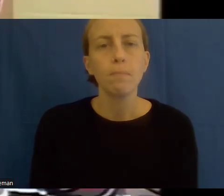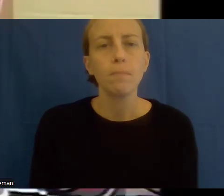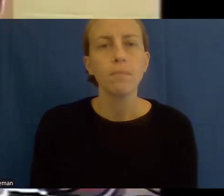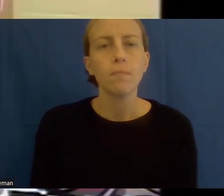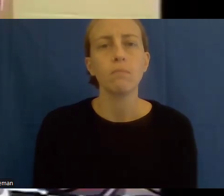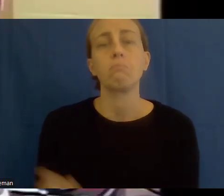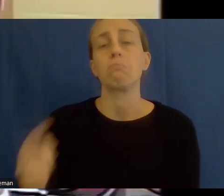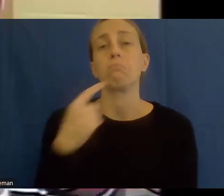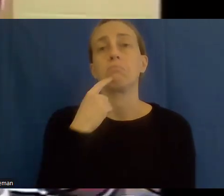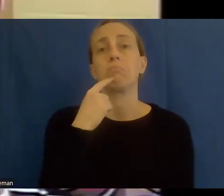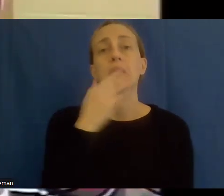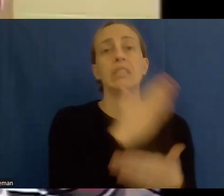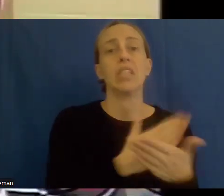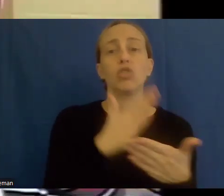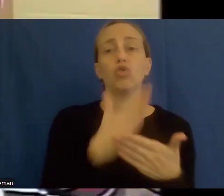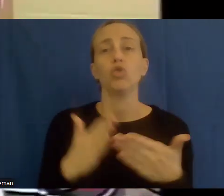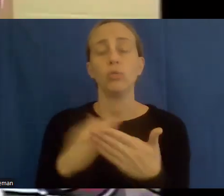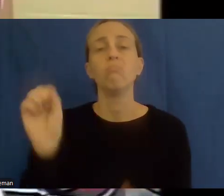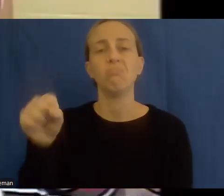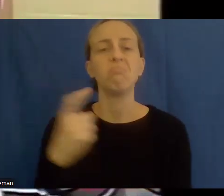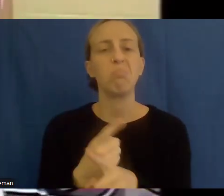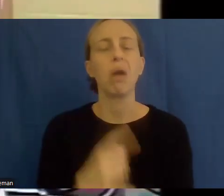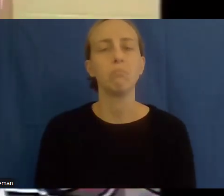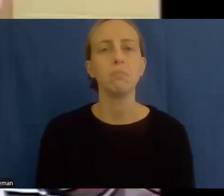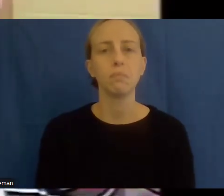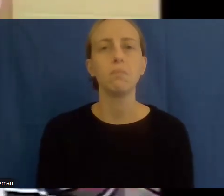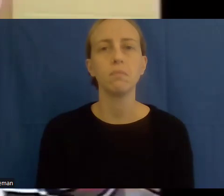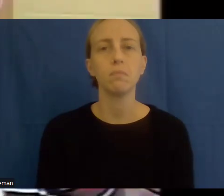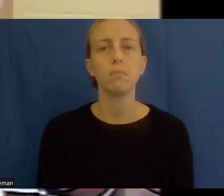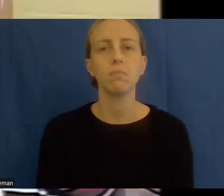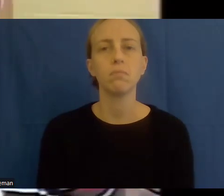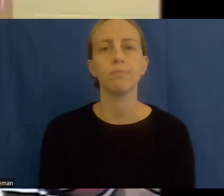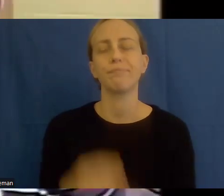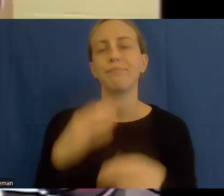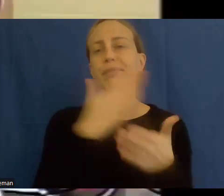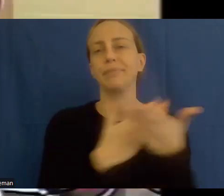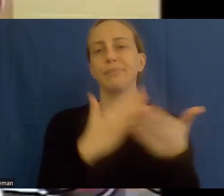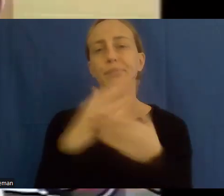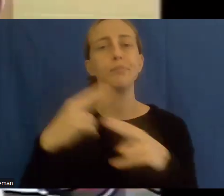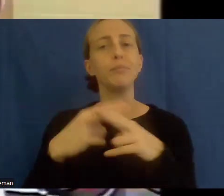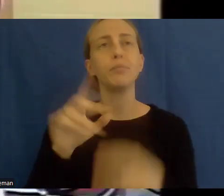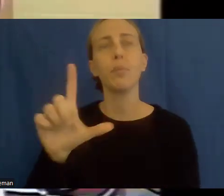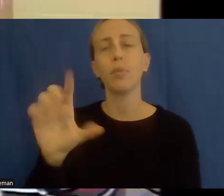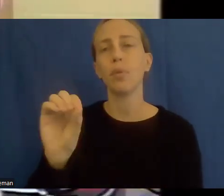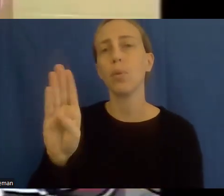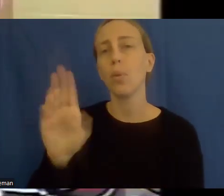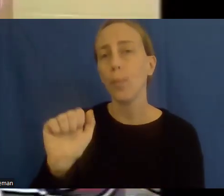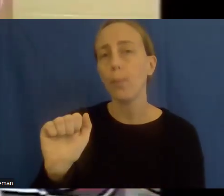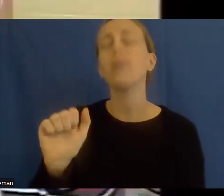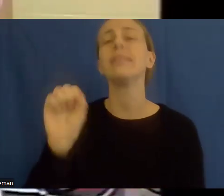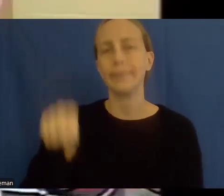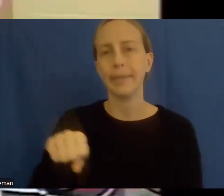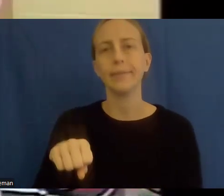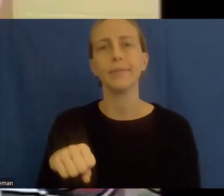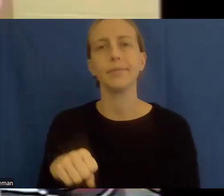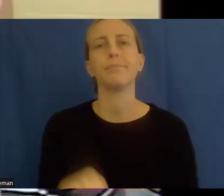It's in sections. Ah, very good. It's in sections. It's in lobes. We have a large lobe here, another lobe here, here